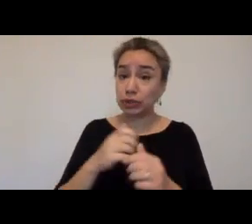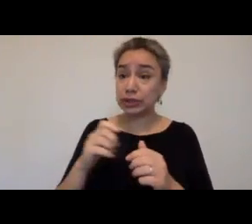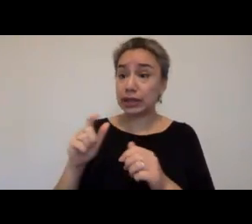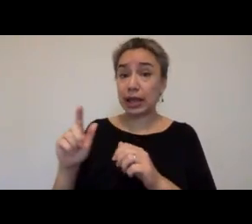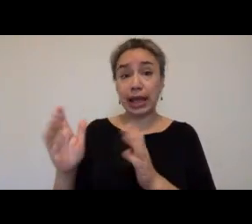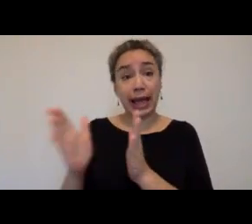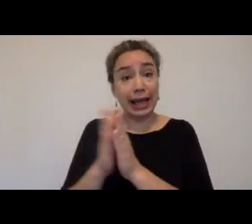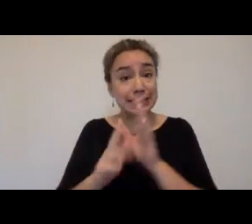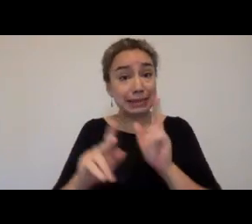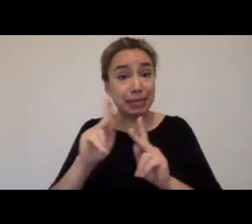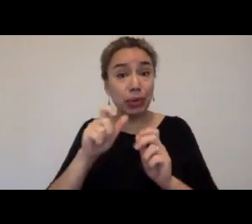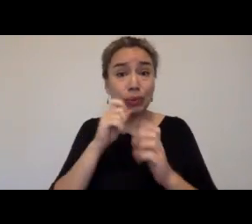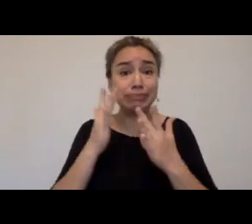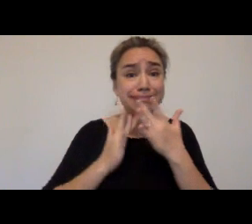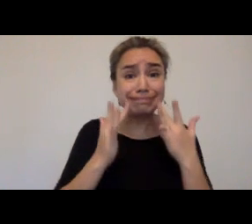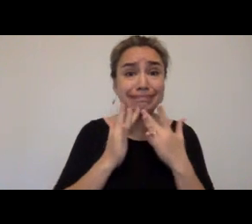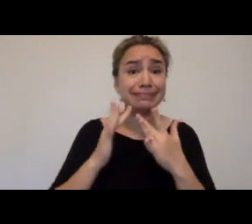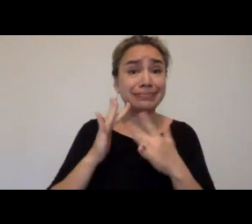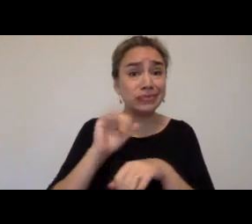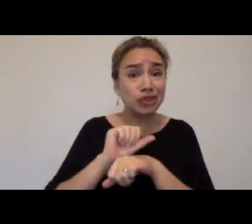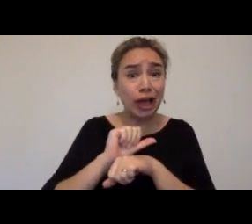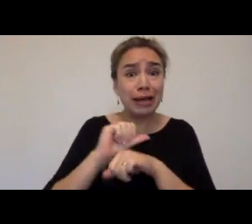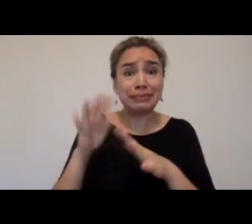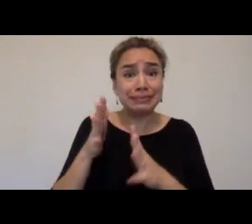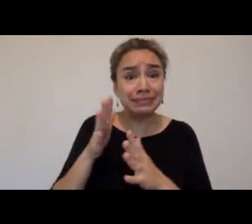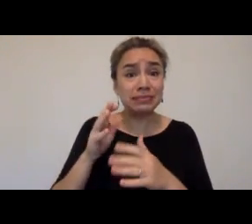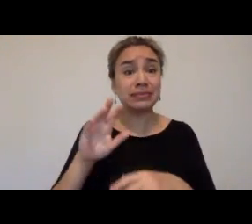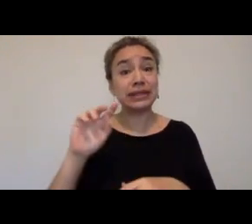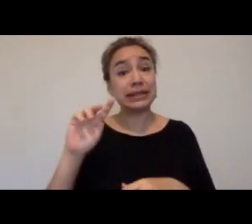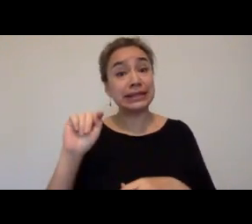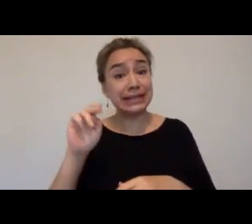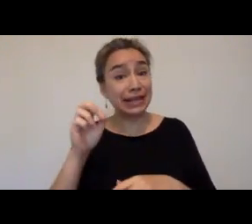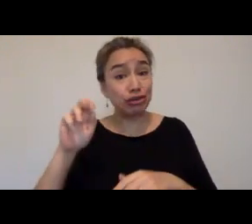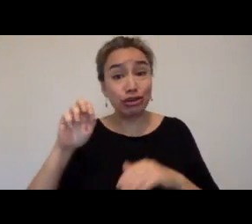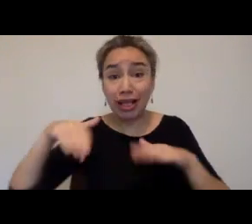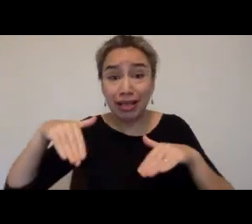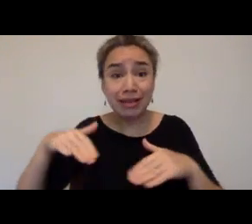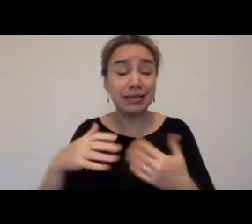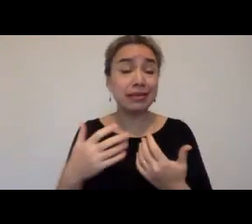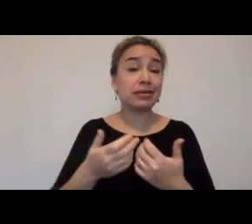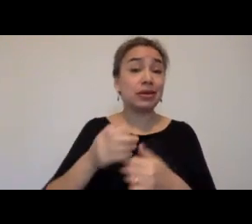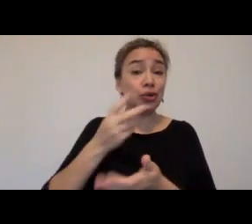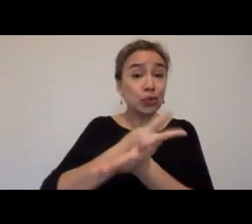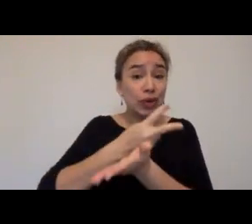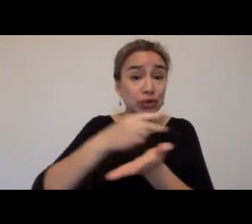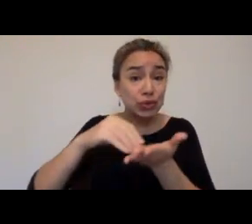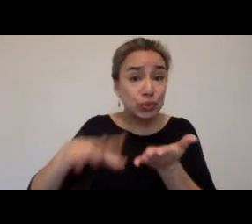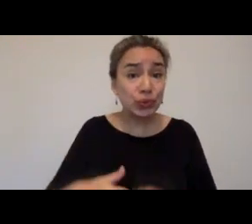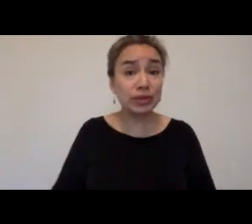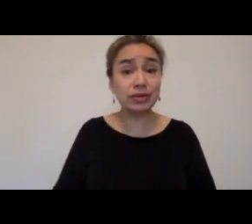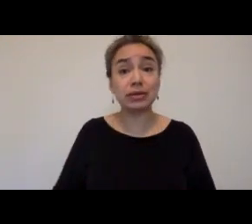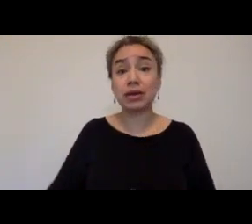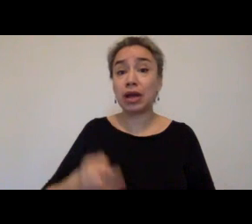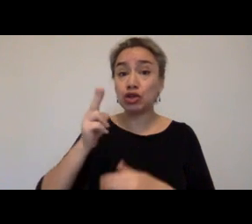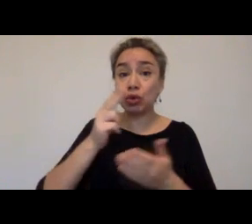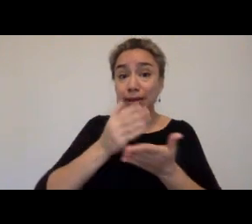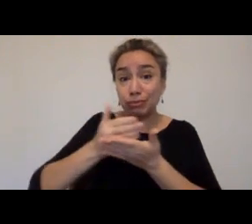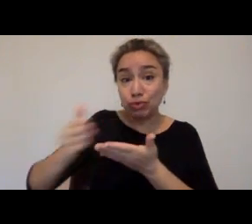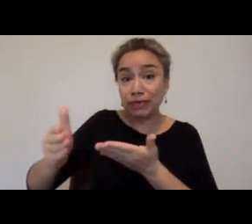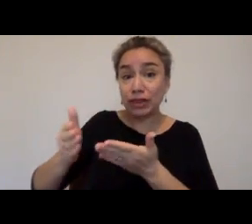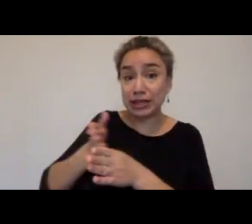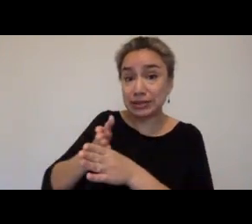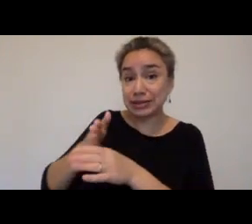precariously employed, pre-tenure, graduate students, and historically peripheralized field of linguistics